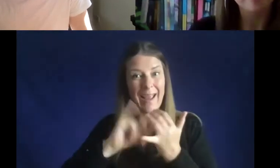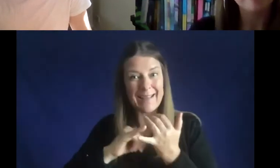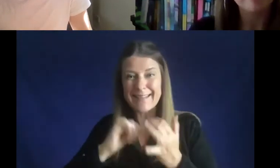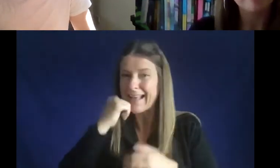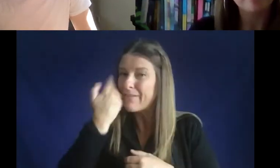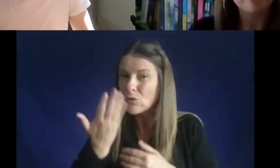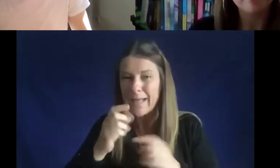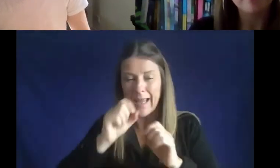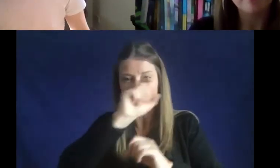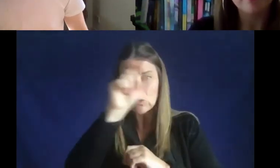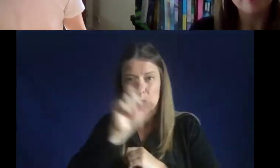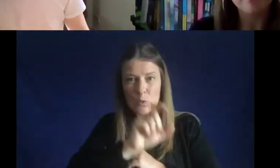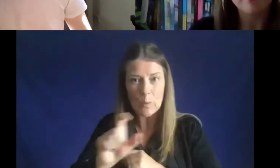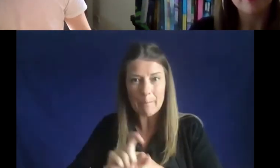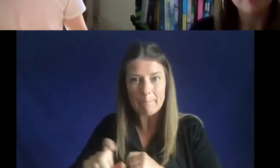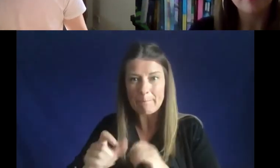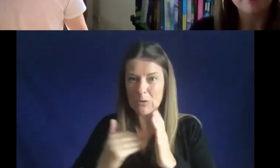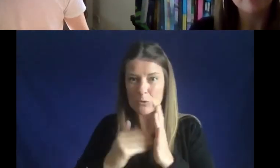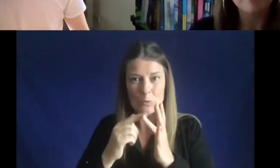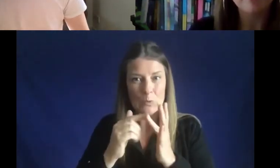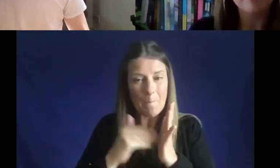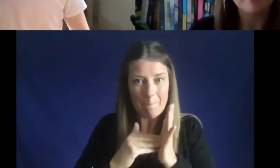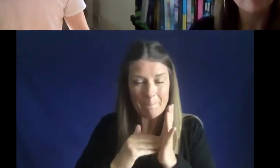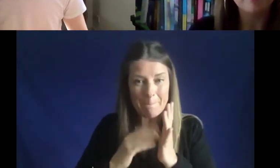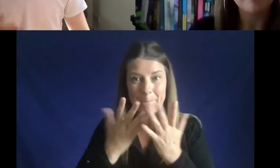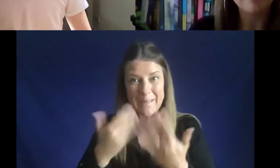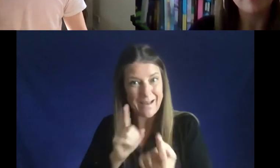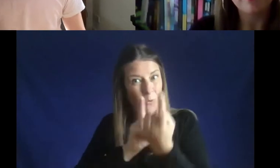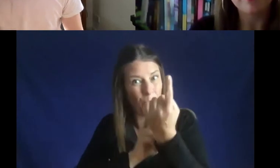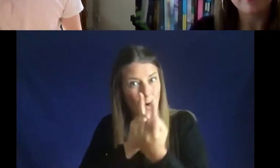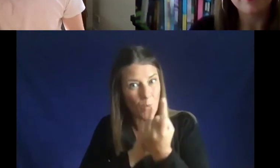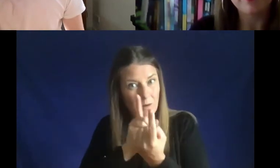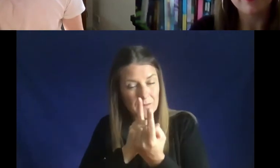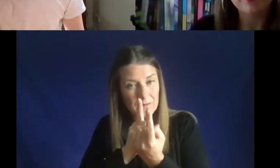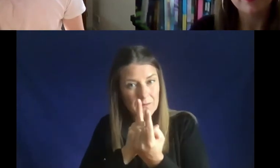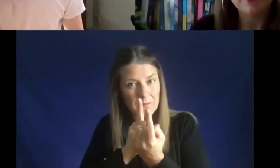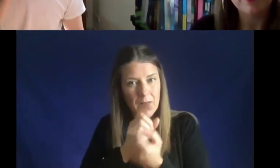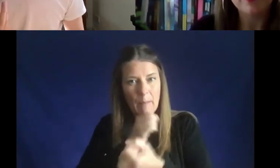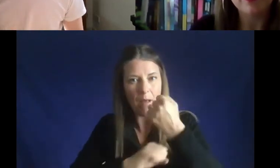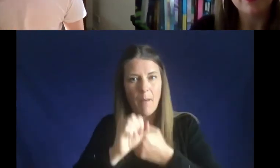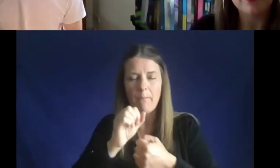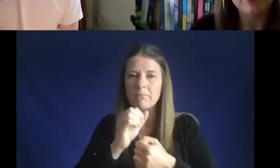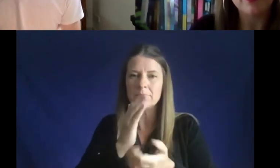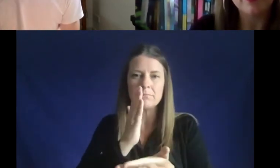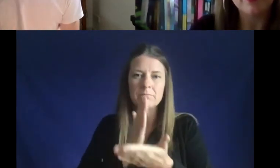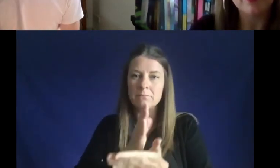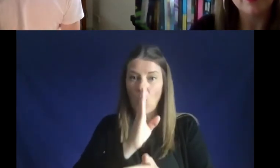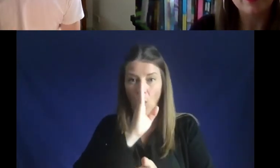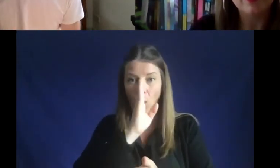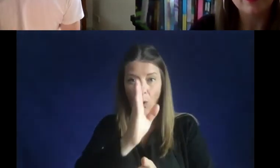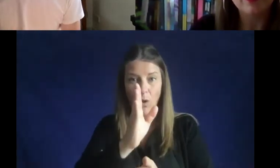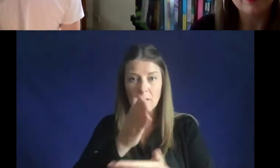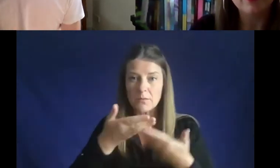and it's been really nice to have that. And you can just have such earnest conversation, and I think that if I ever went in a prison, that would be